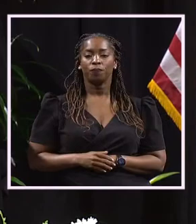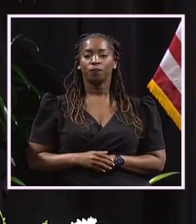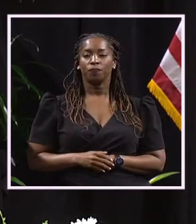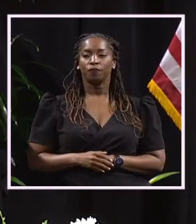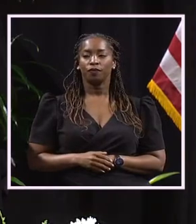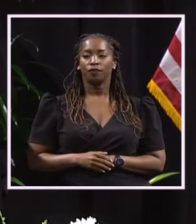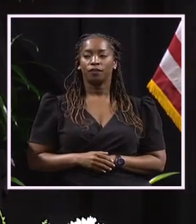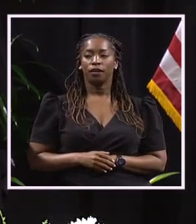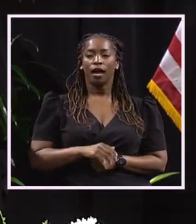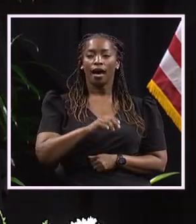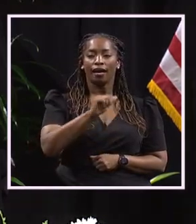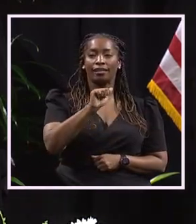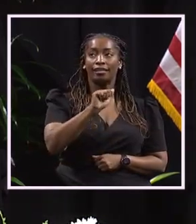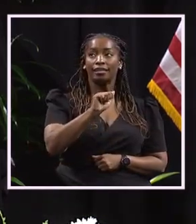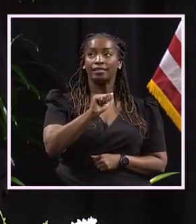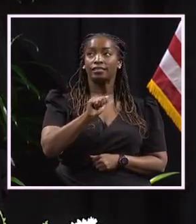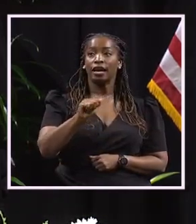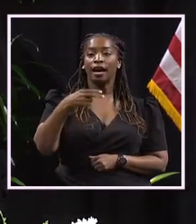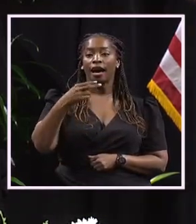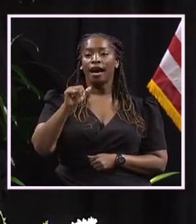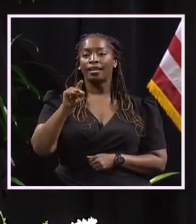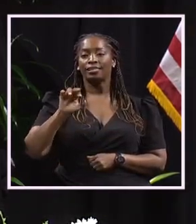Anish Vimal Patel.